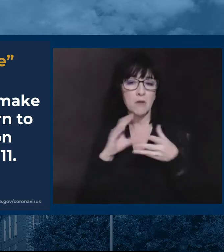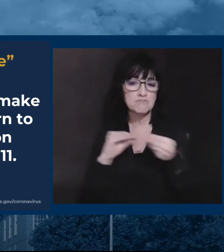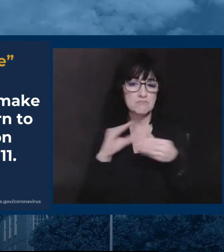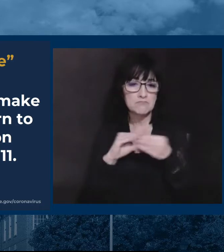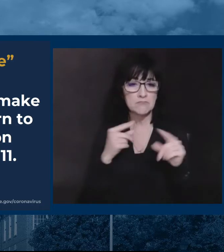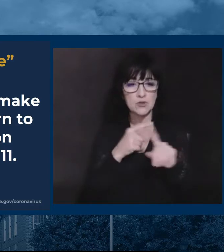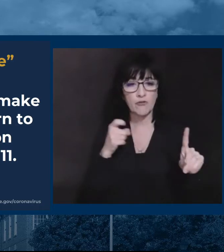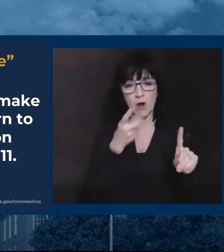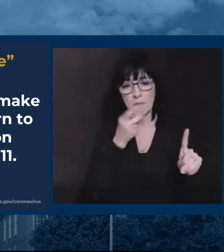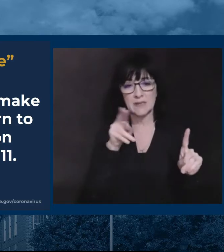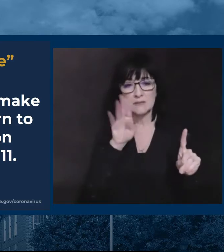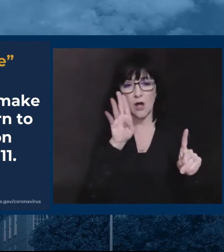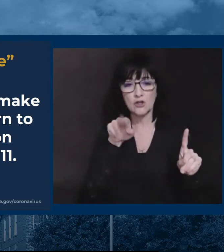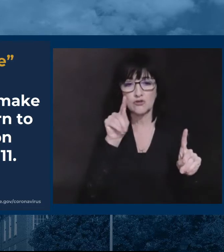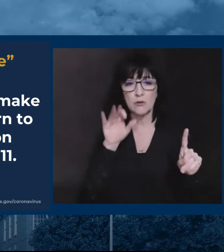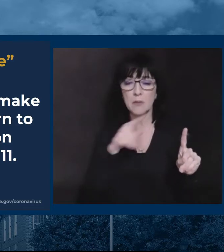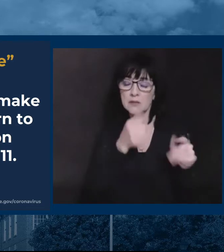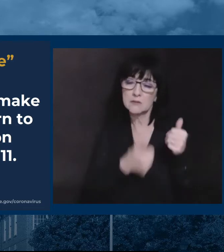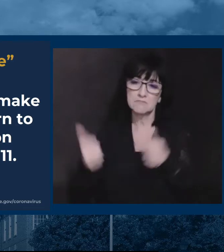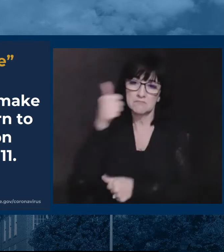be there with you arm in arm,